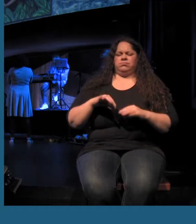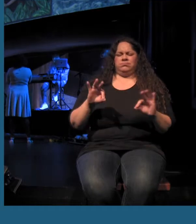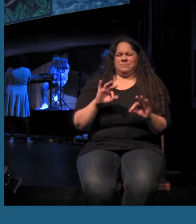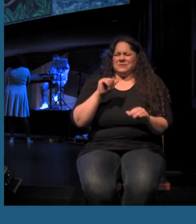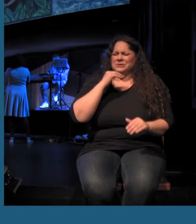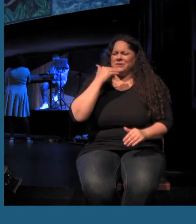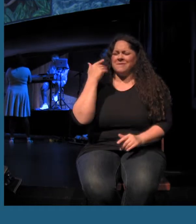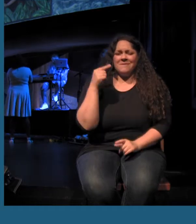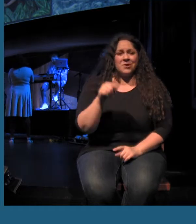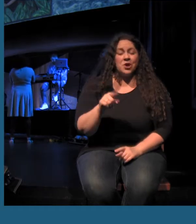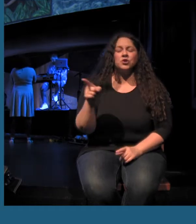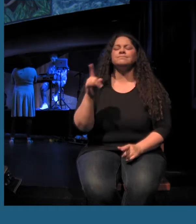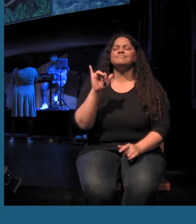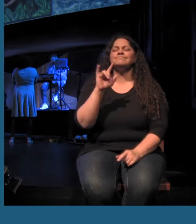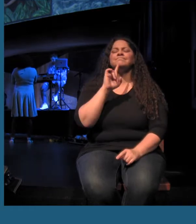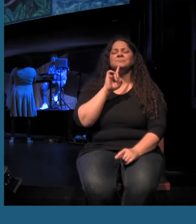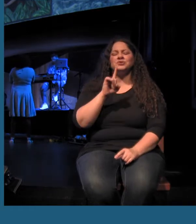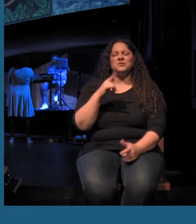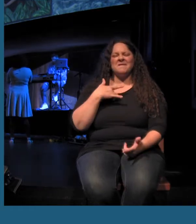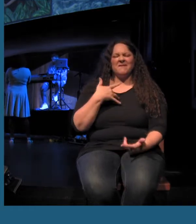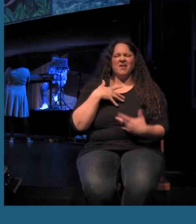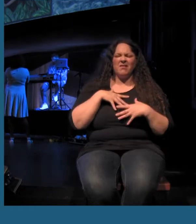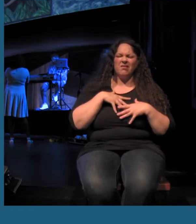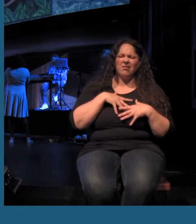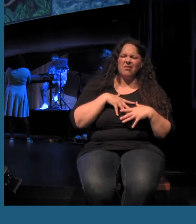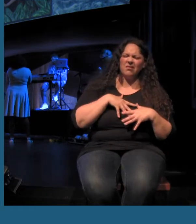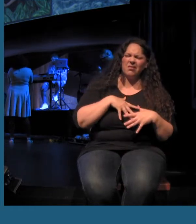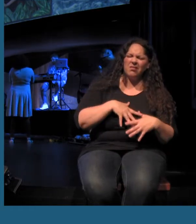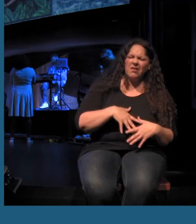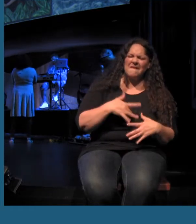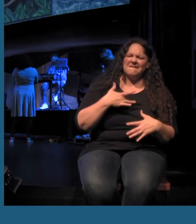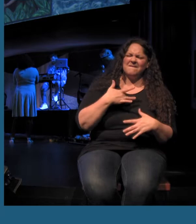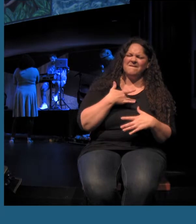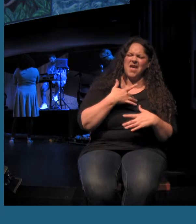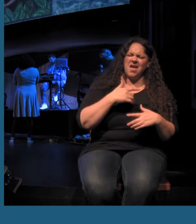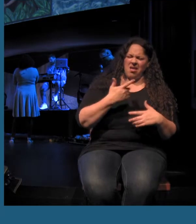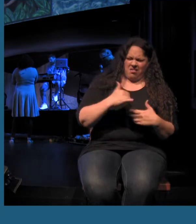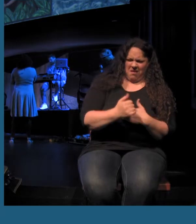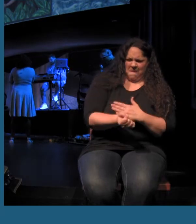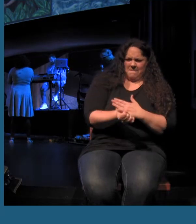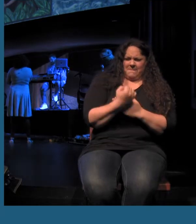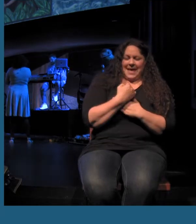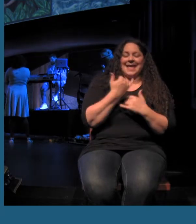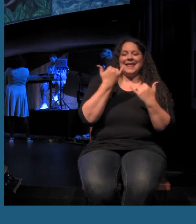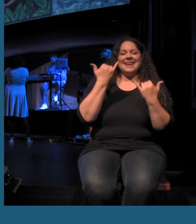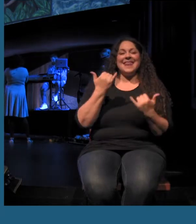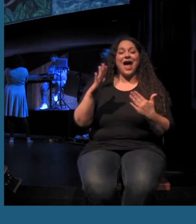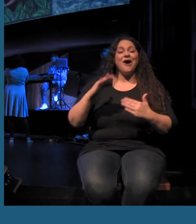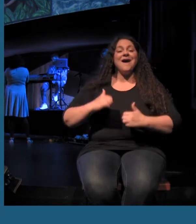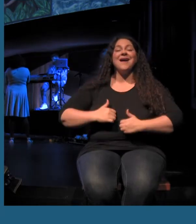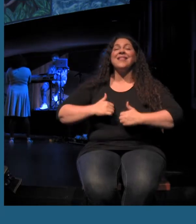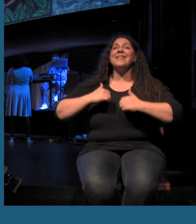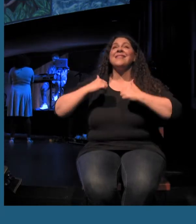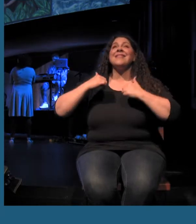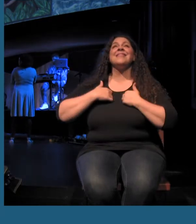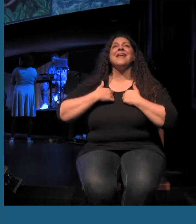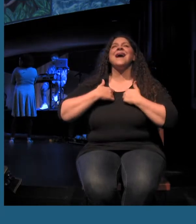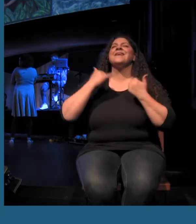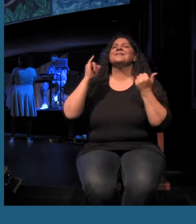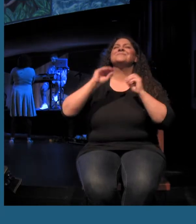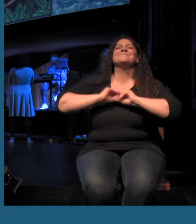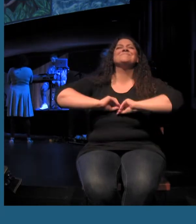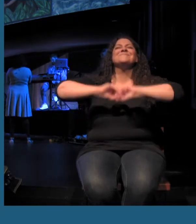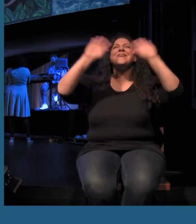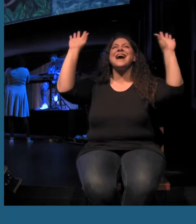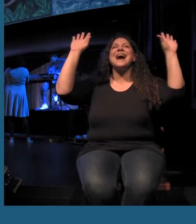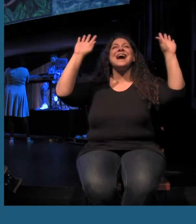for her. She had accepted that darkness and sat in that pit of defeat. Now, her life is like the sky. There are